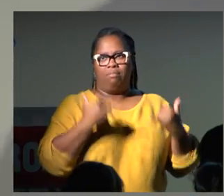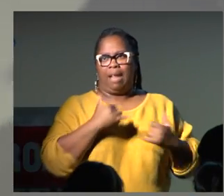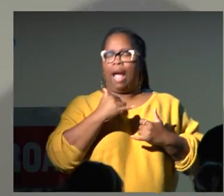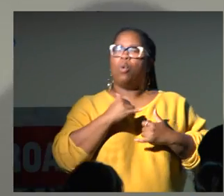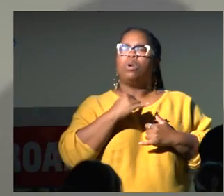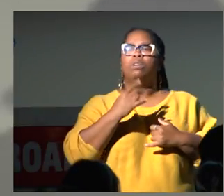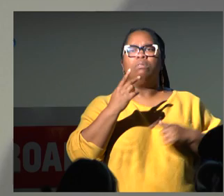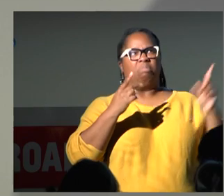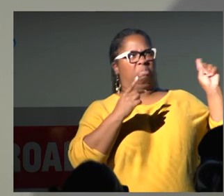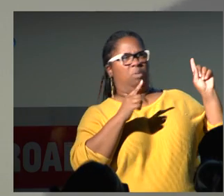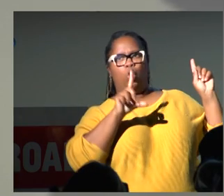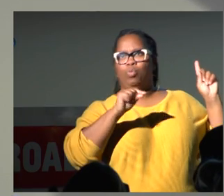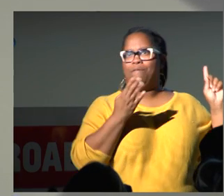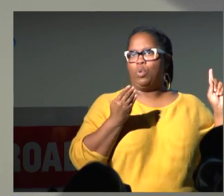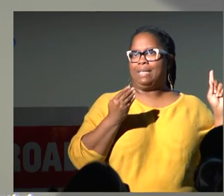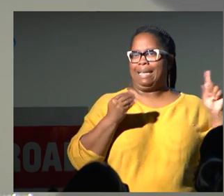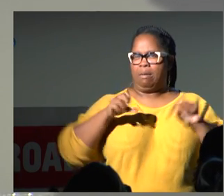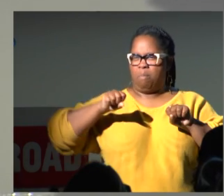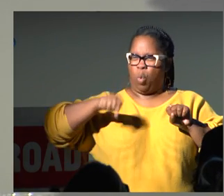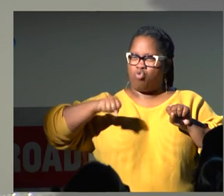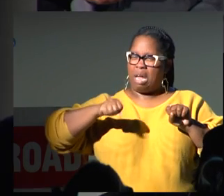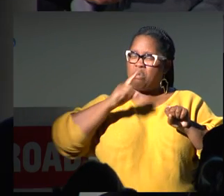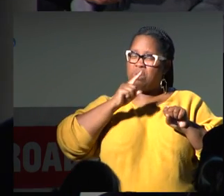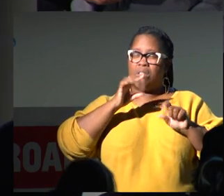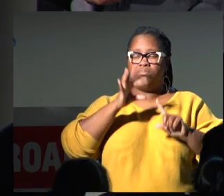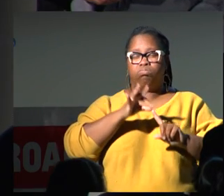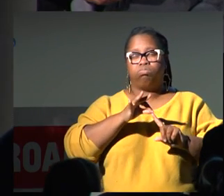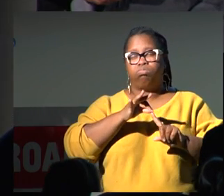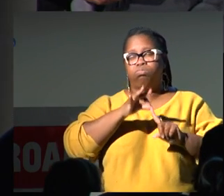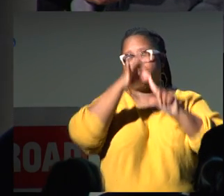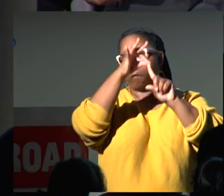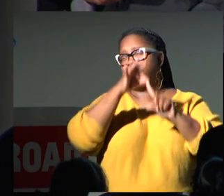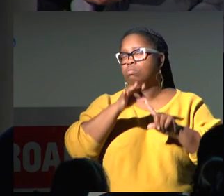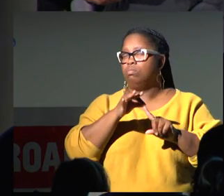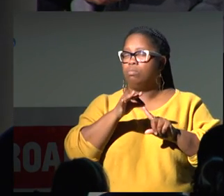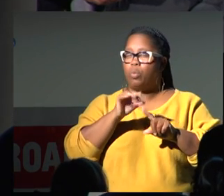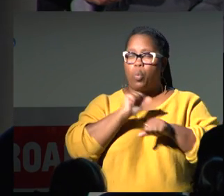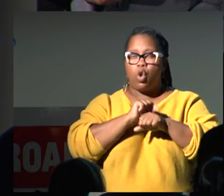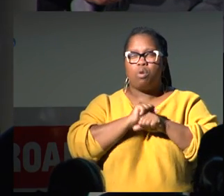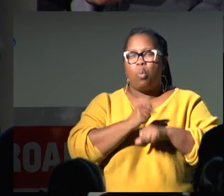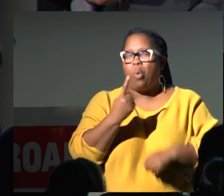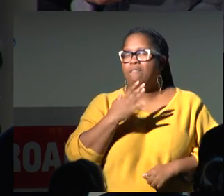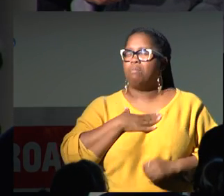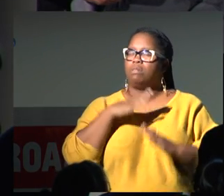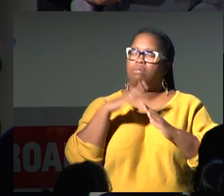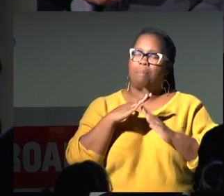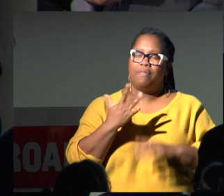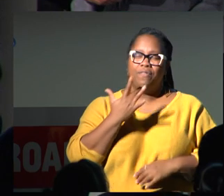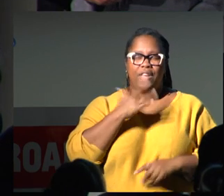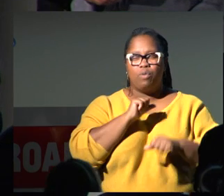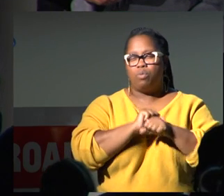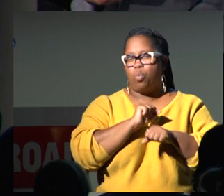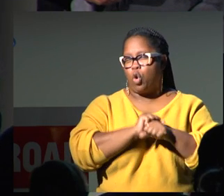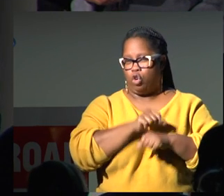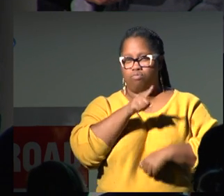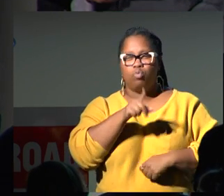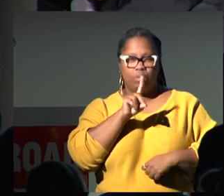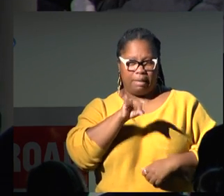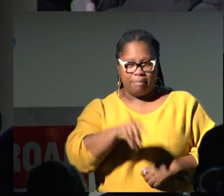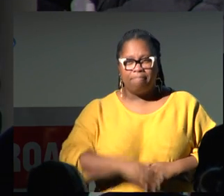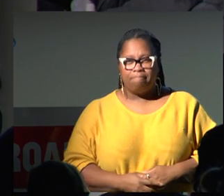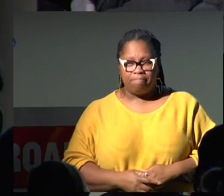2014. This is Motorcycle, which is an exceptional work. You know, it's one of my favorite works that you ever made,